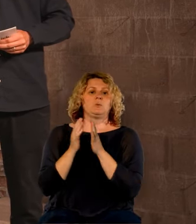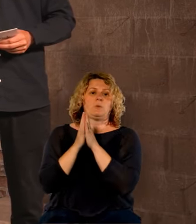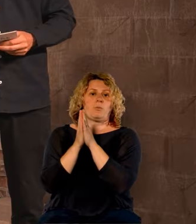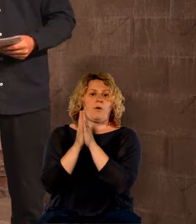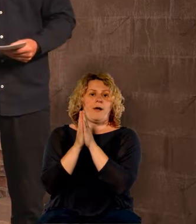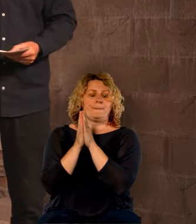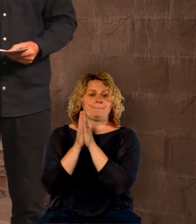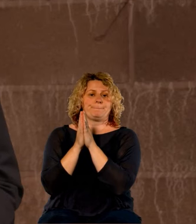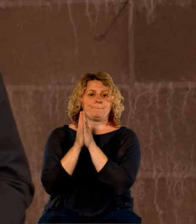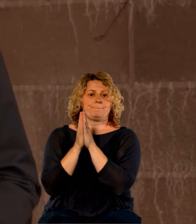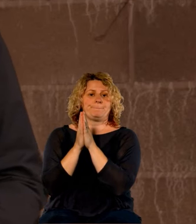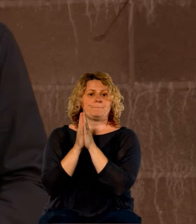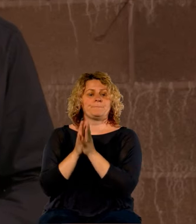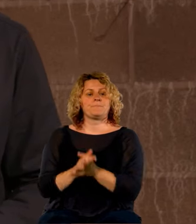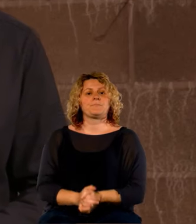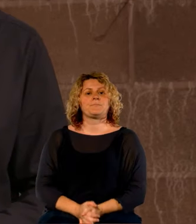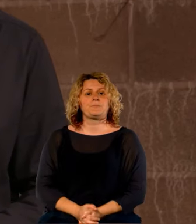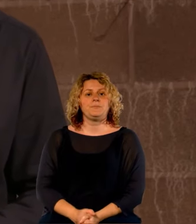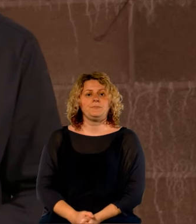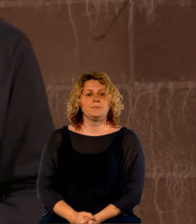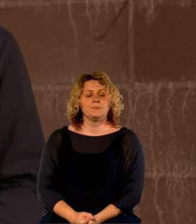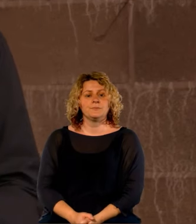us now. Let's pray.